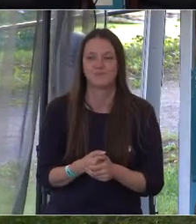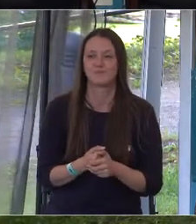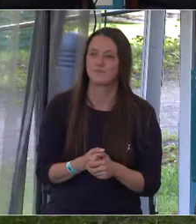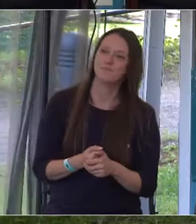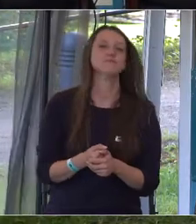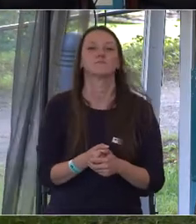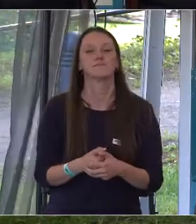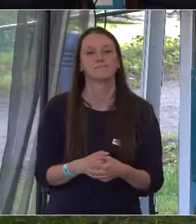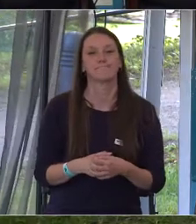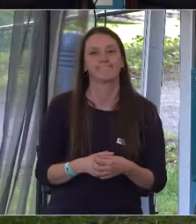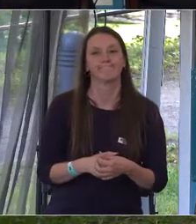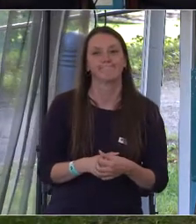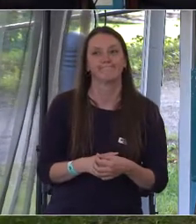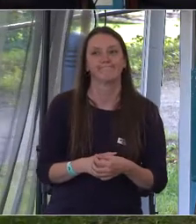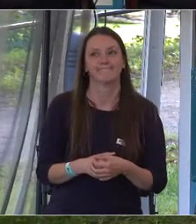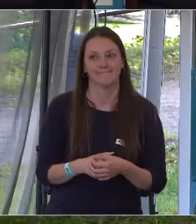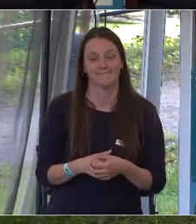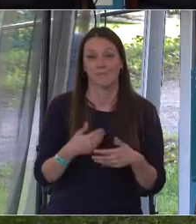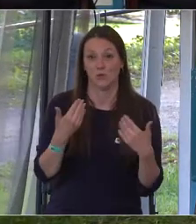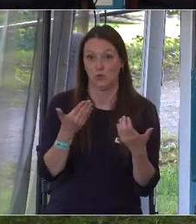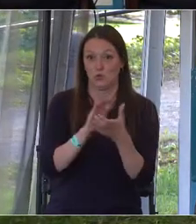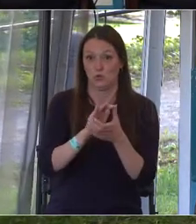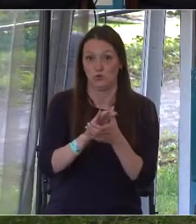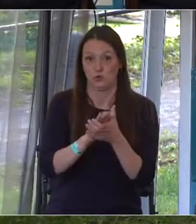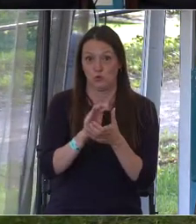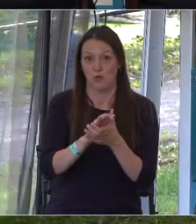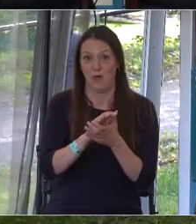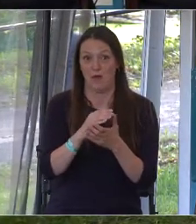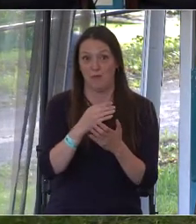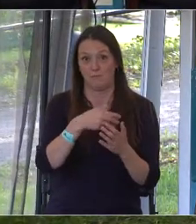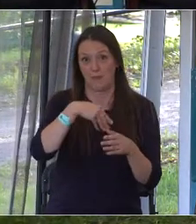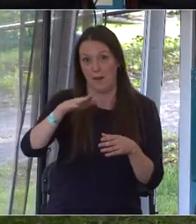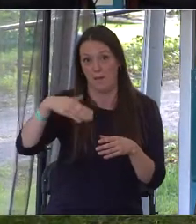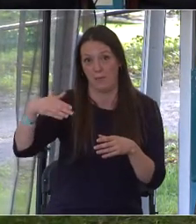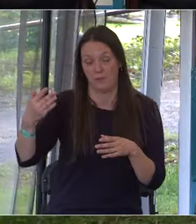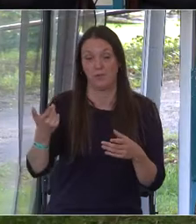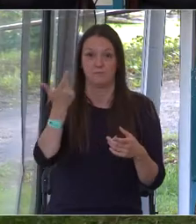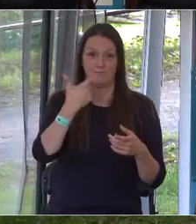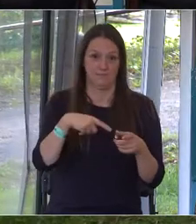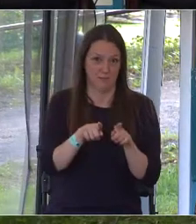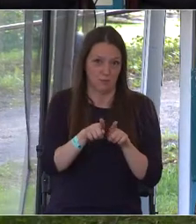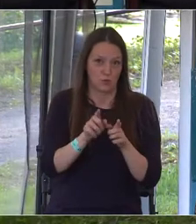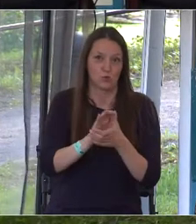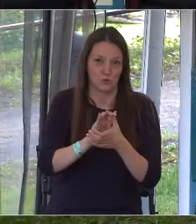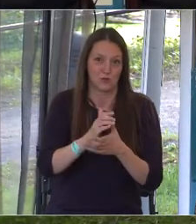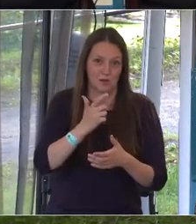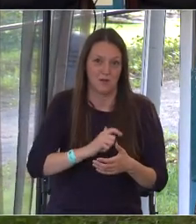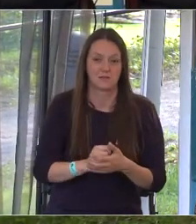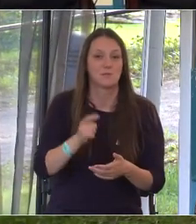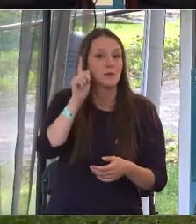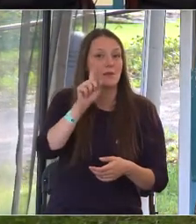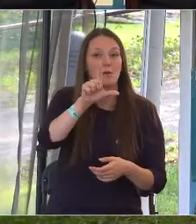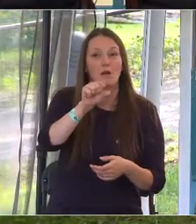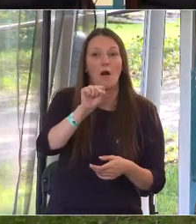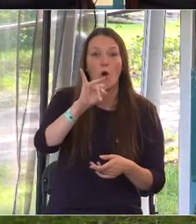Let me just go through who is here with us today and introduce myself as well and how it's going to go. My name is